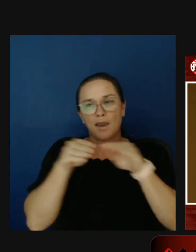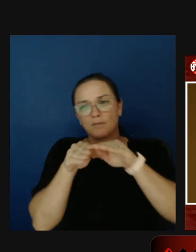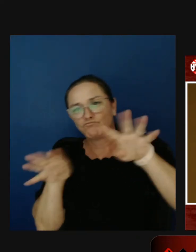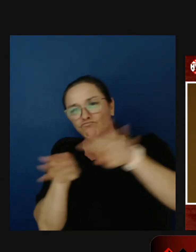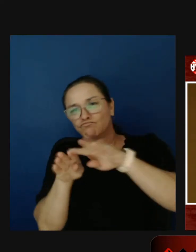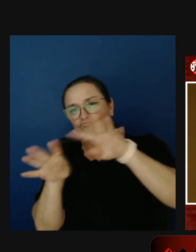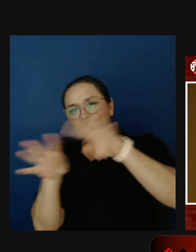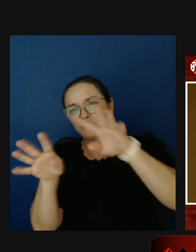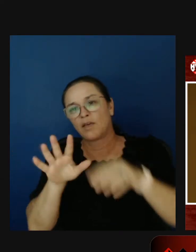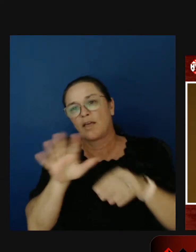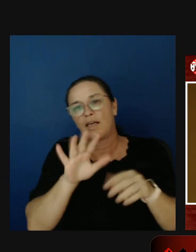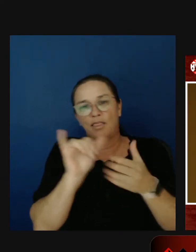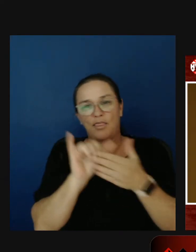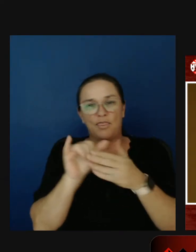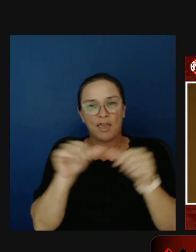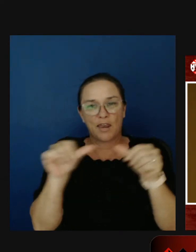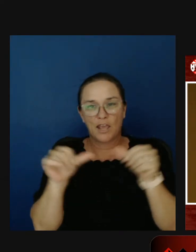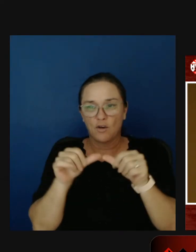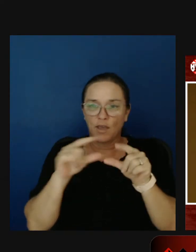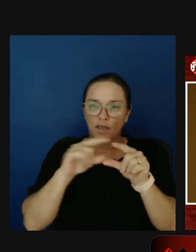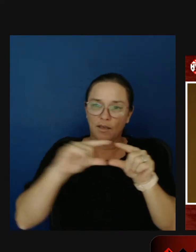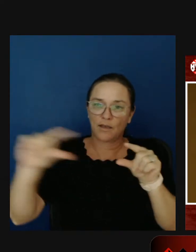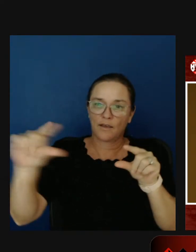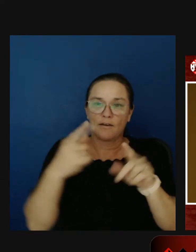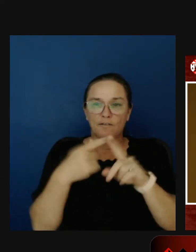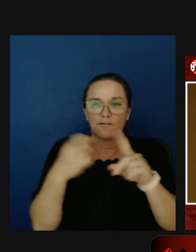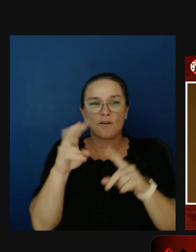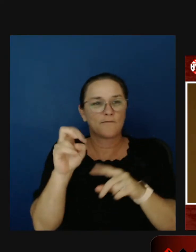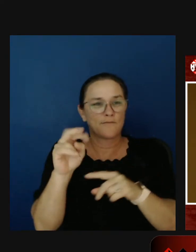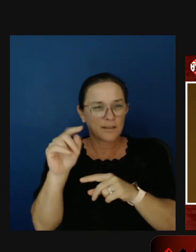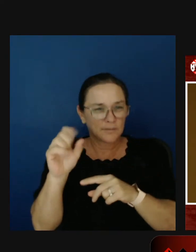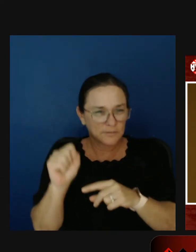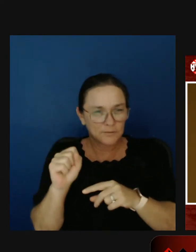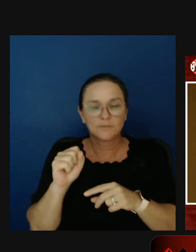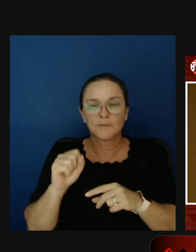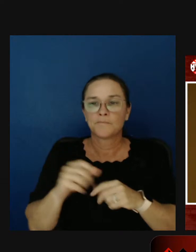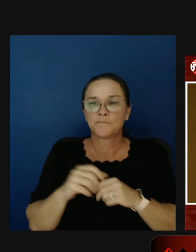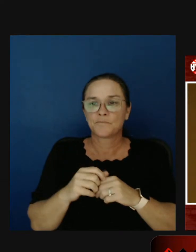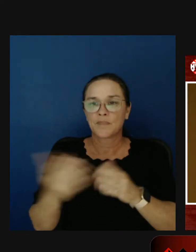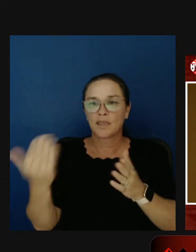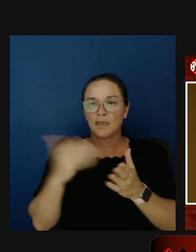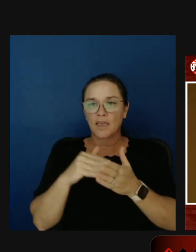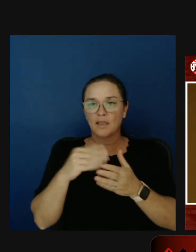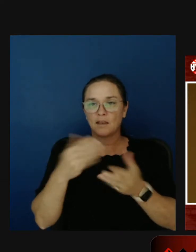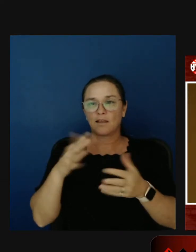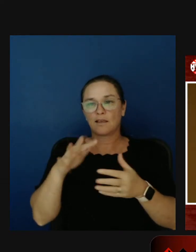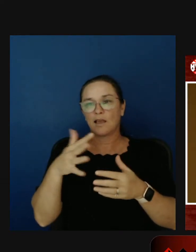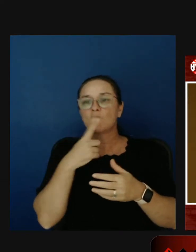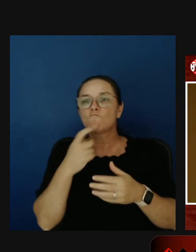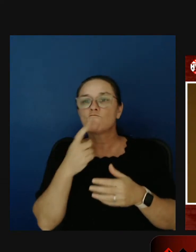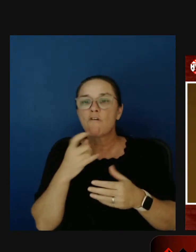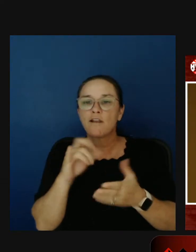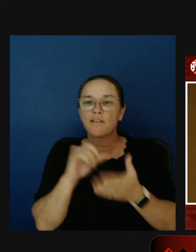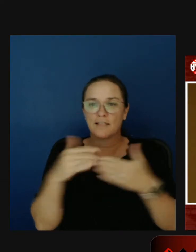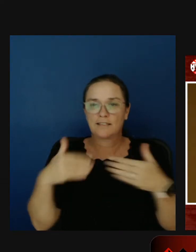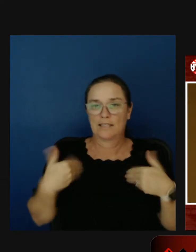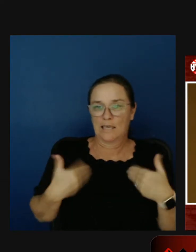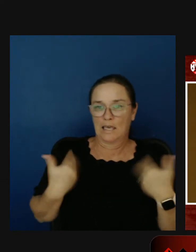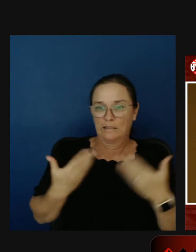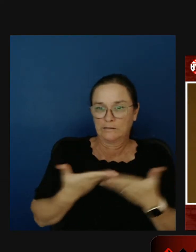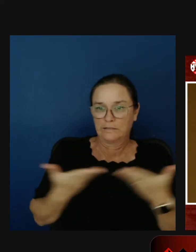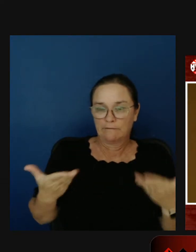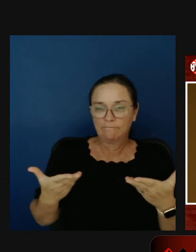of concentrated from vents coming out of this region. Again, the kind of reddish colors are the youngest stuff. So I